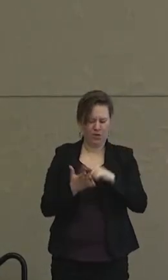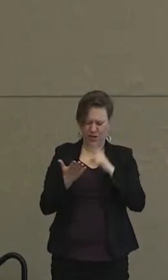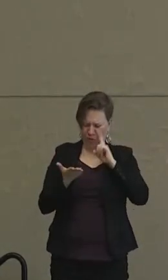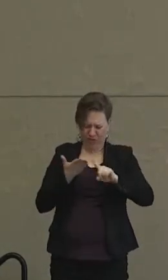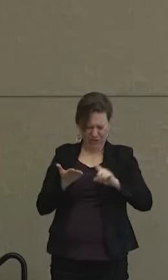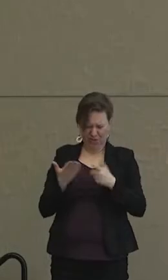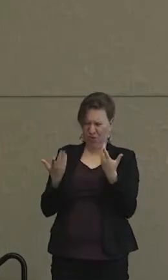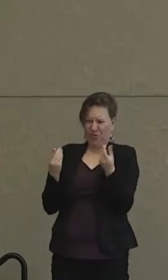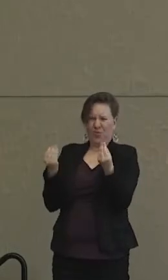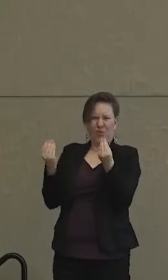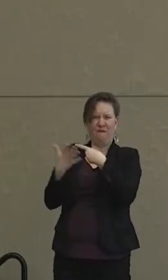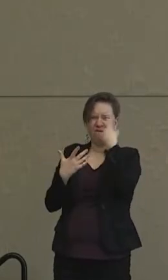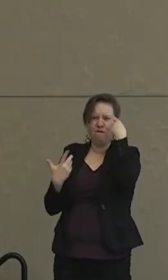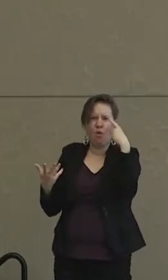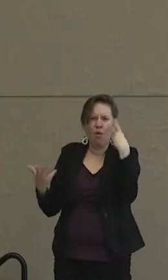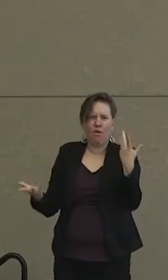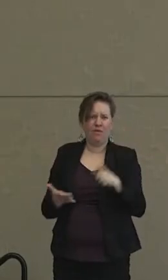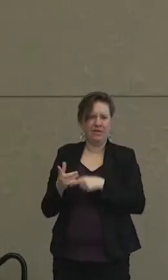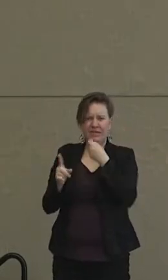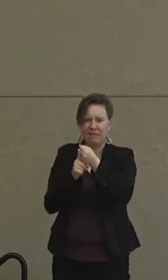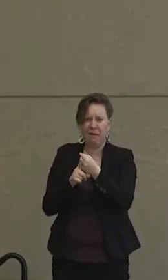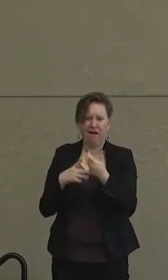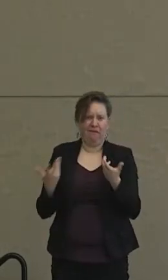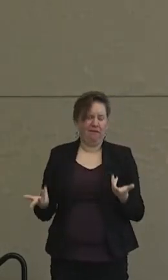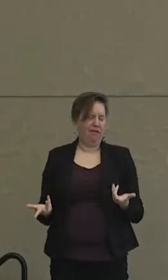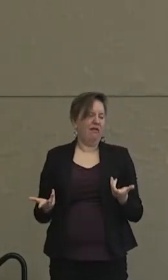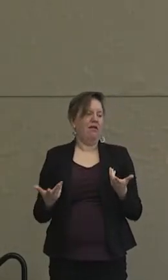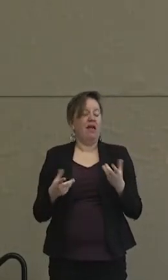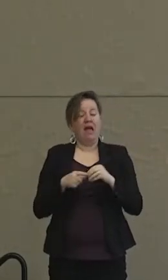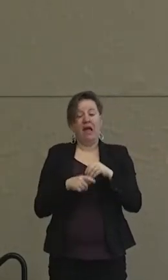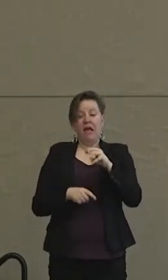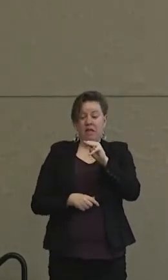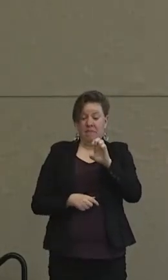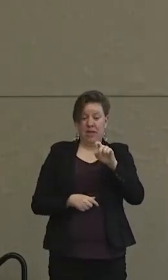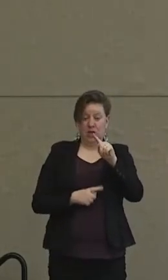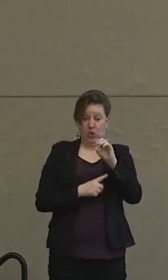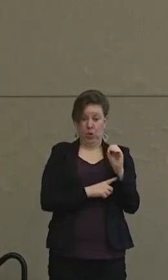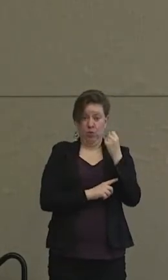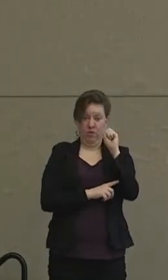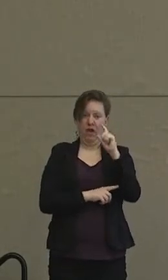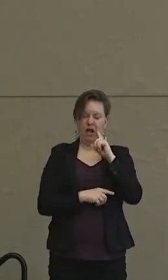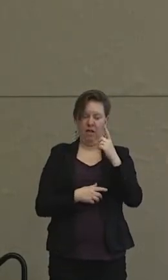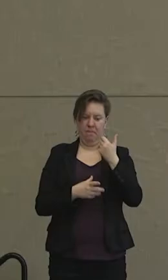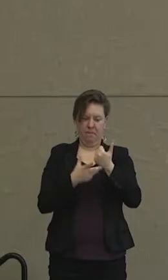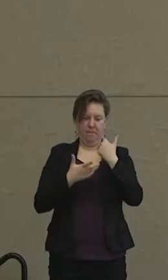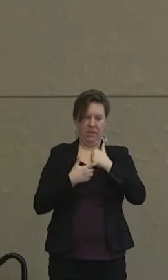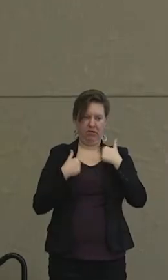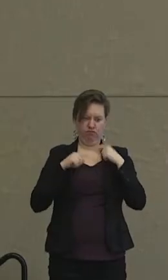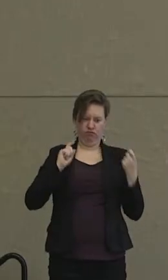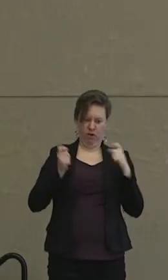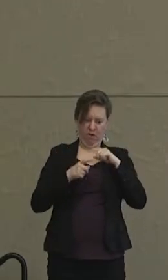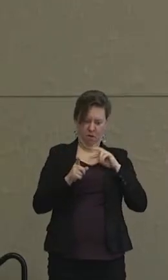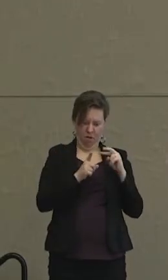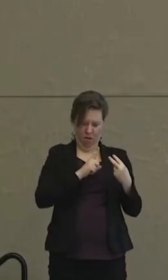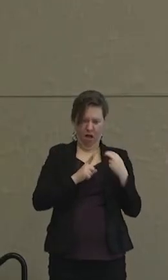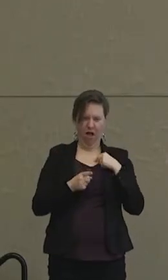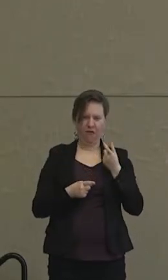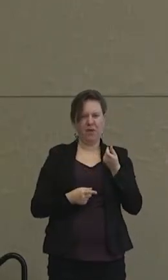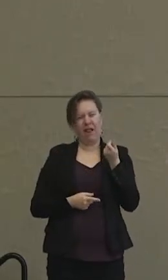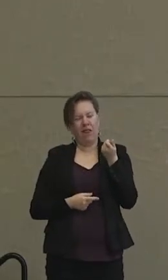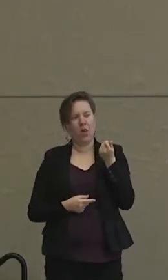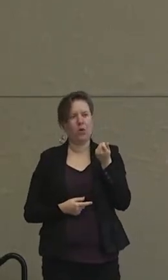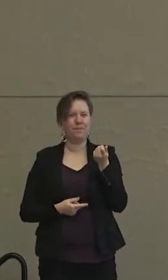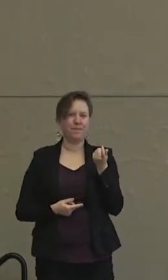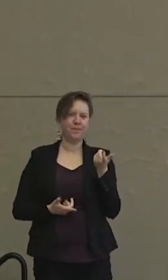and you know, what's the impact we're having? And the Me Too movement has really made me change my perspective. I've always been a little, you